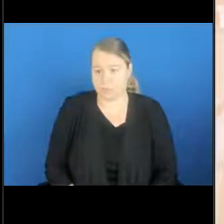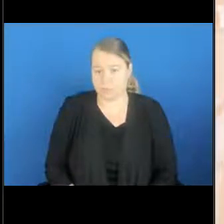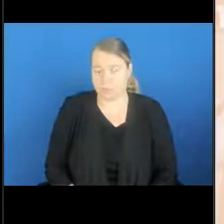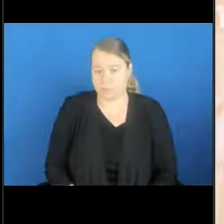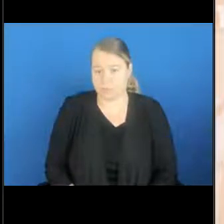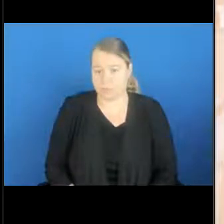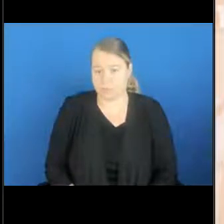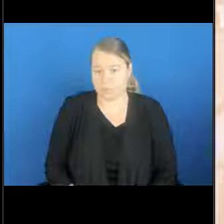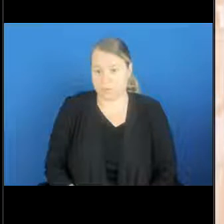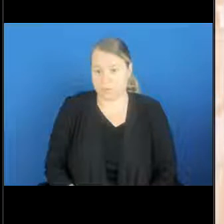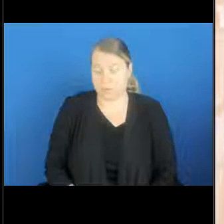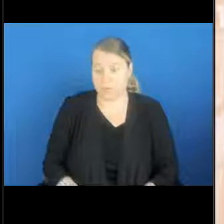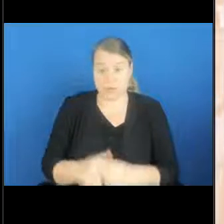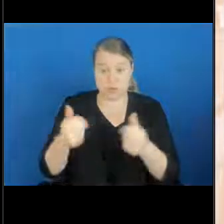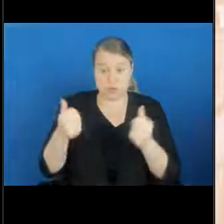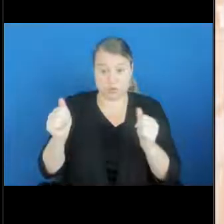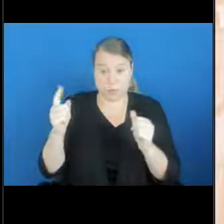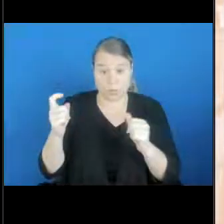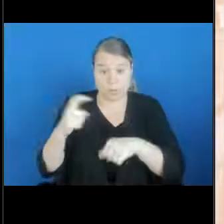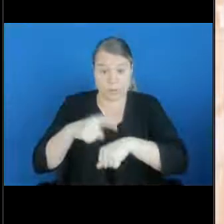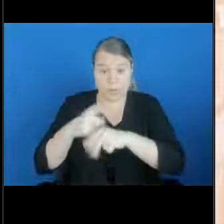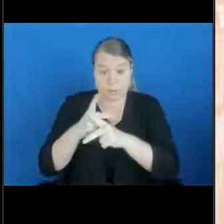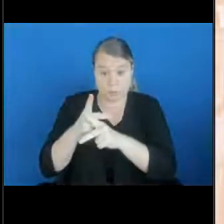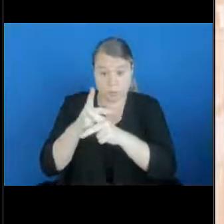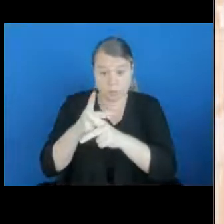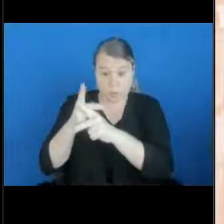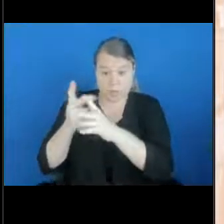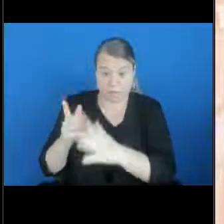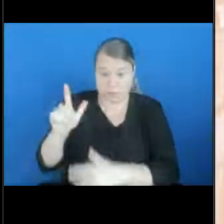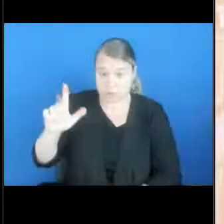All right, just want to try one more time. Supervisor Lusk,